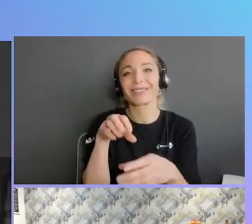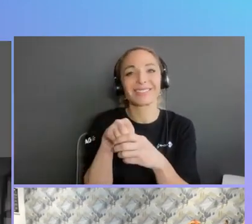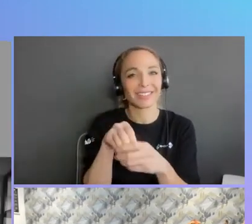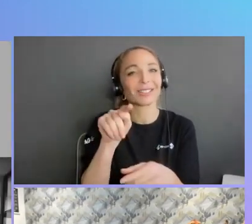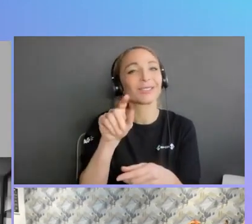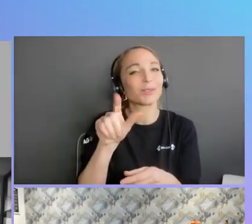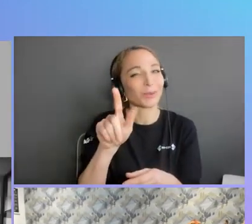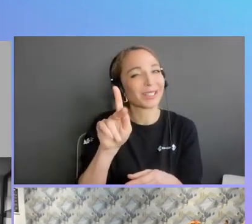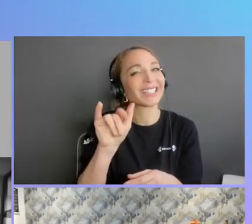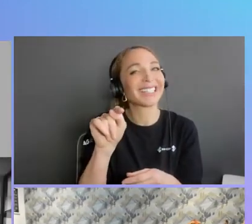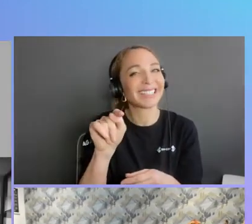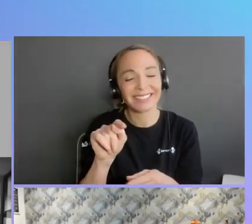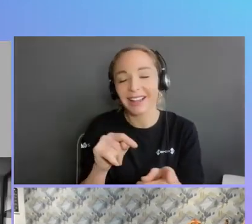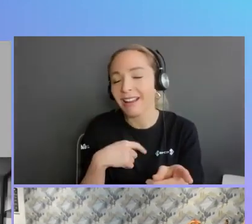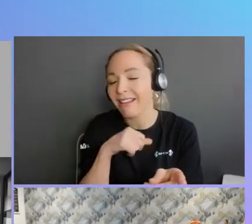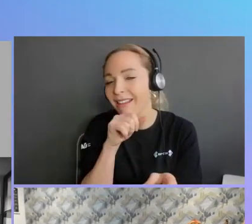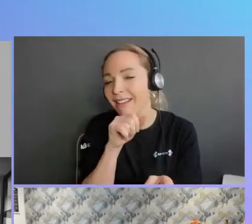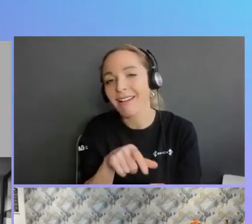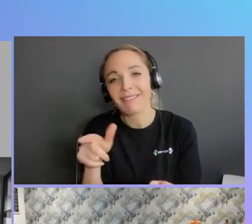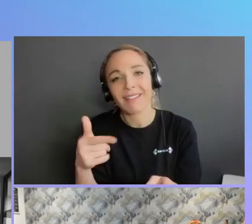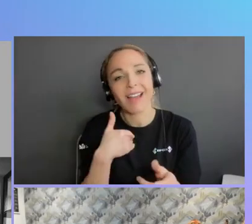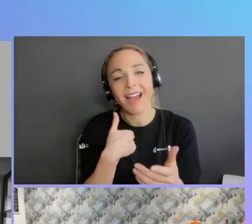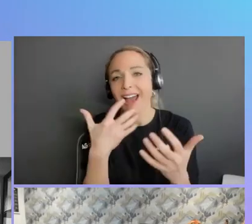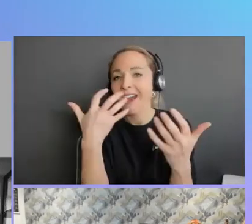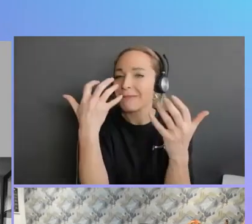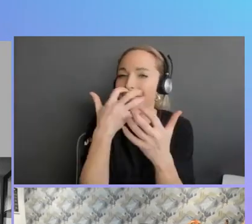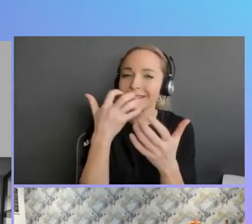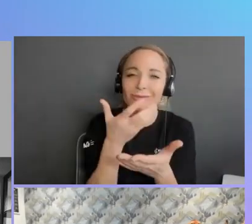has amazing resources.